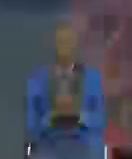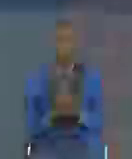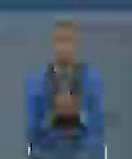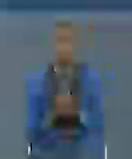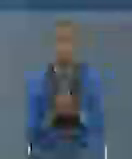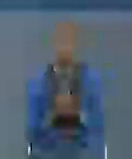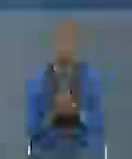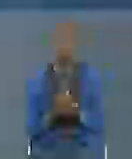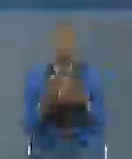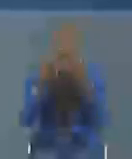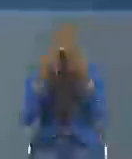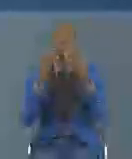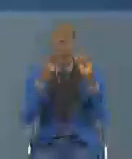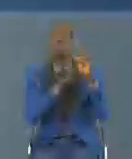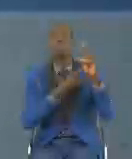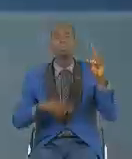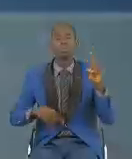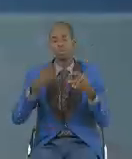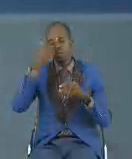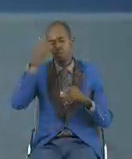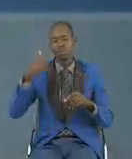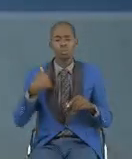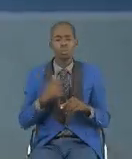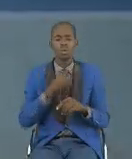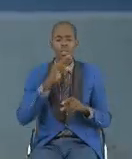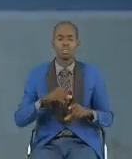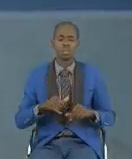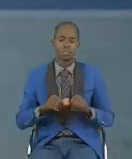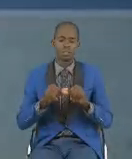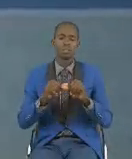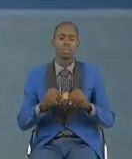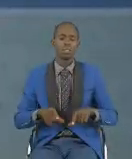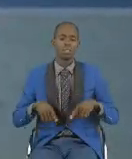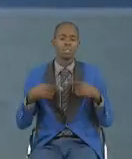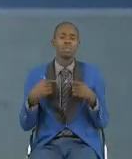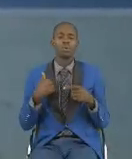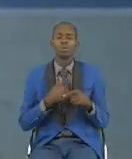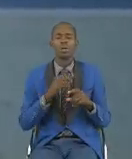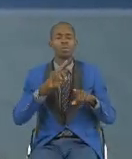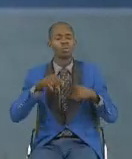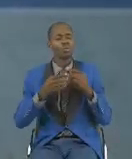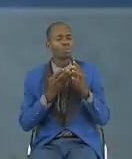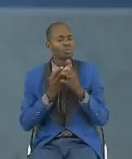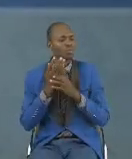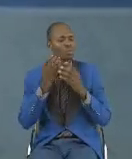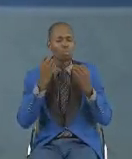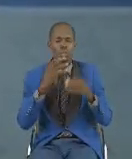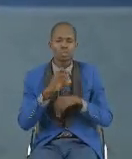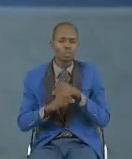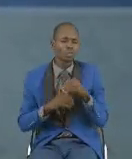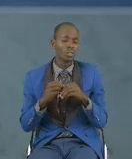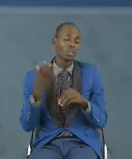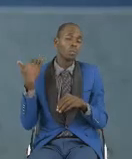Thank you, because we're still alive. We've gone through a lot in the past. We've felt a lot